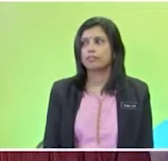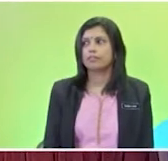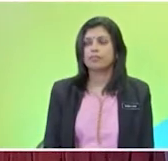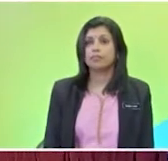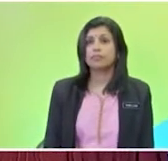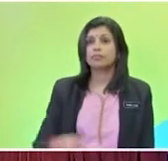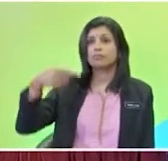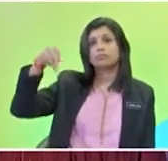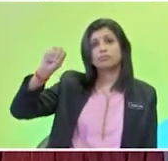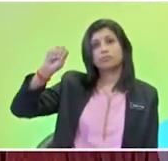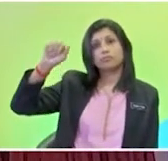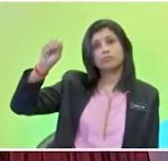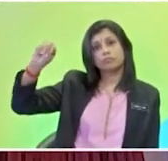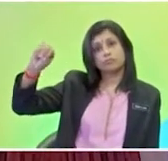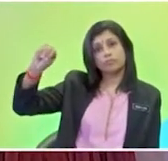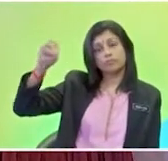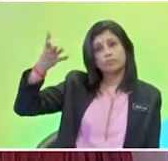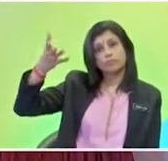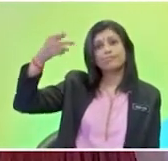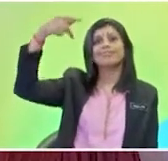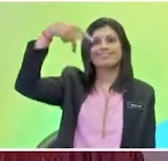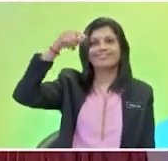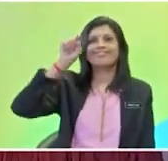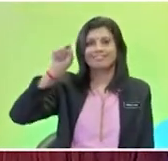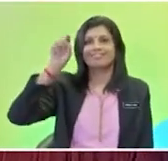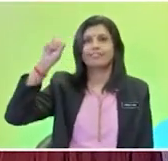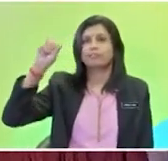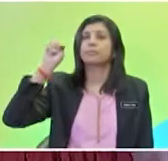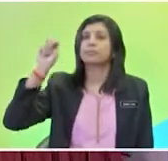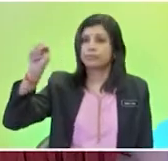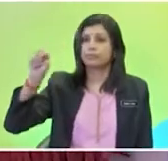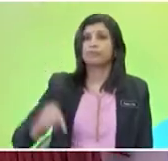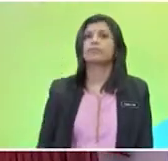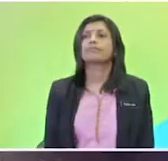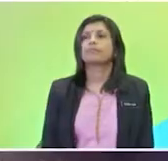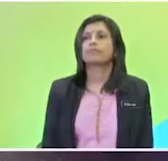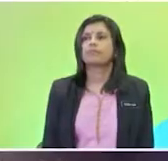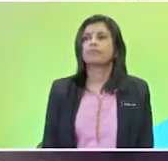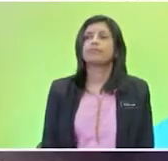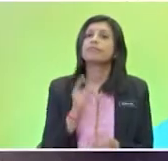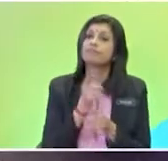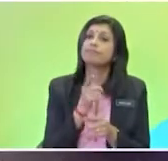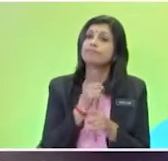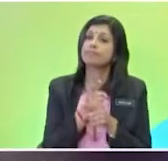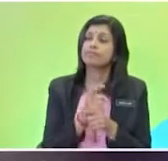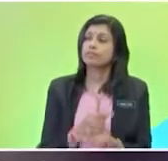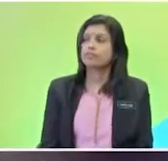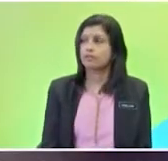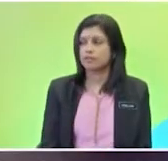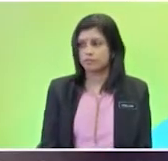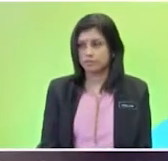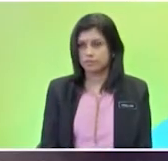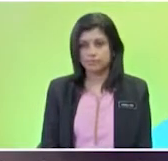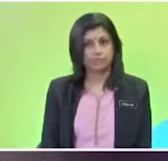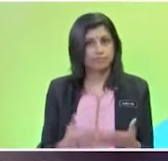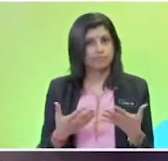think it's PM. PM, yeah. Uh-huh. You are right. All right, okay. A bit confusion there. Got it there. Right, okay. Yes. All right, now Ms. Kalai,